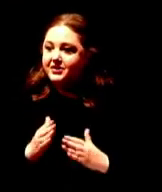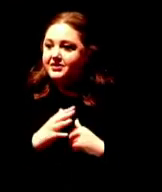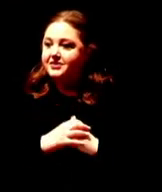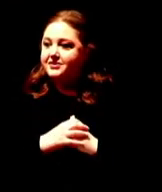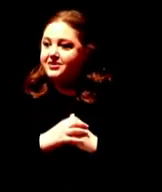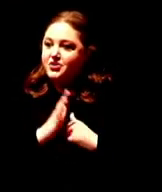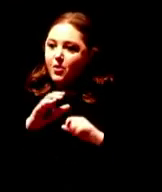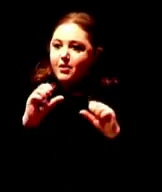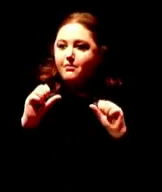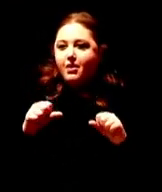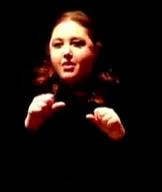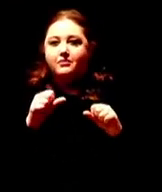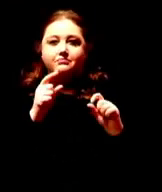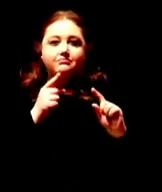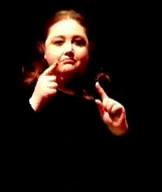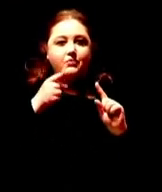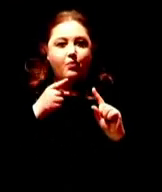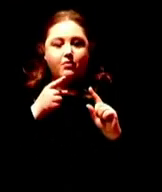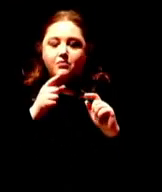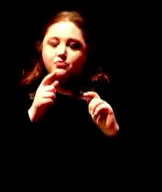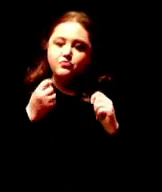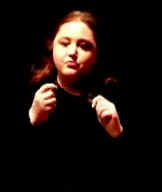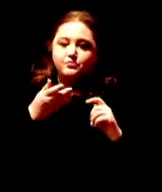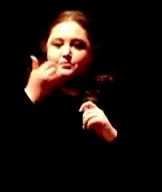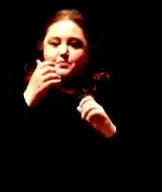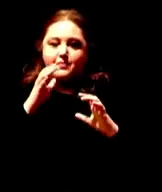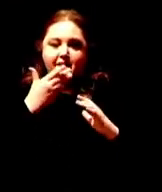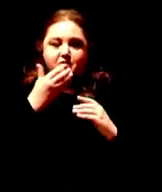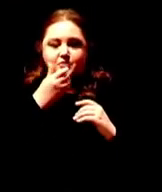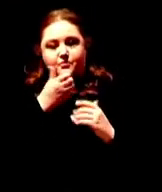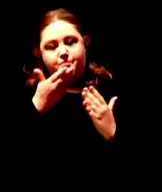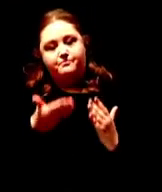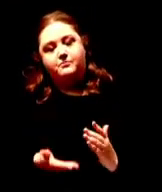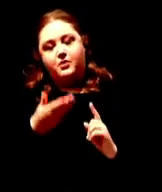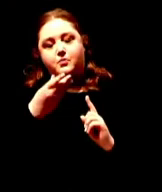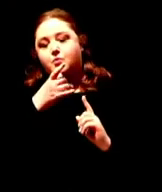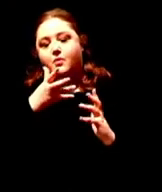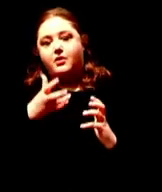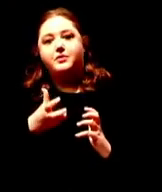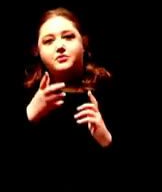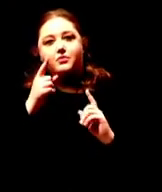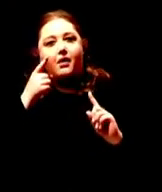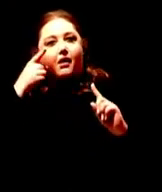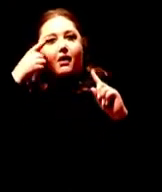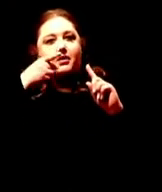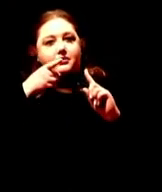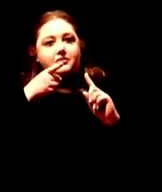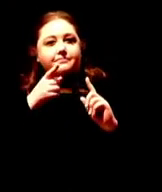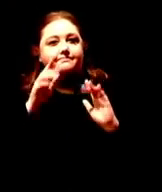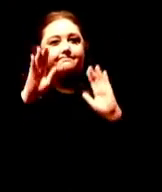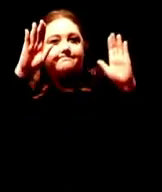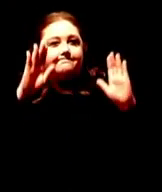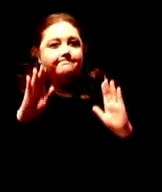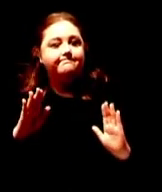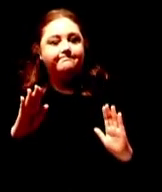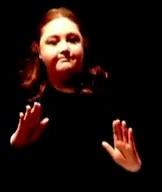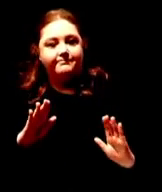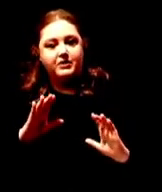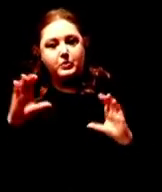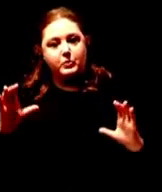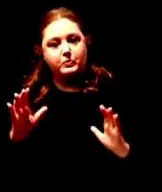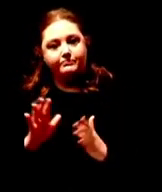maximize your ability and potential to be the best version of yourself as you strive for excellence and do so with Bruin